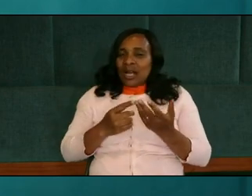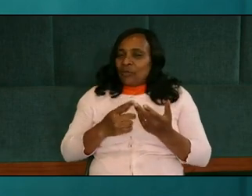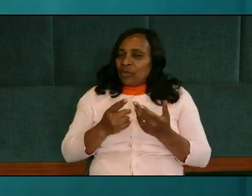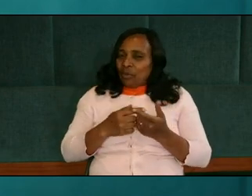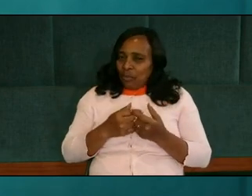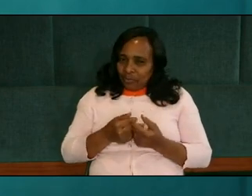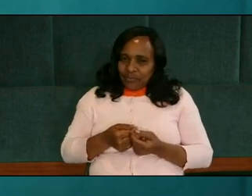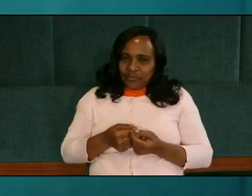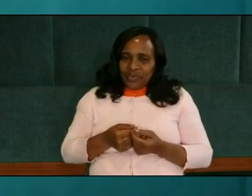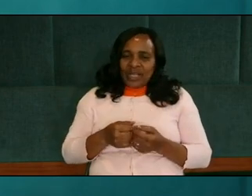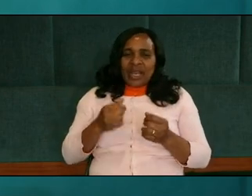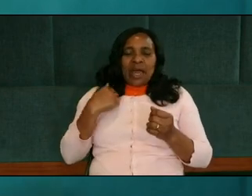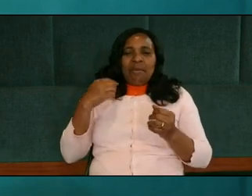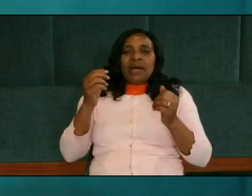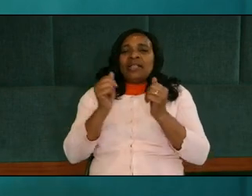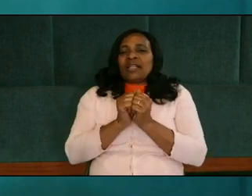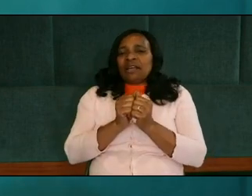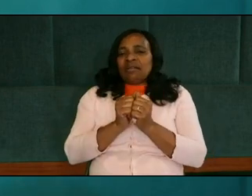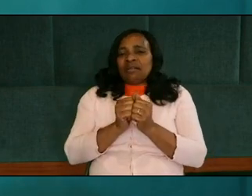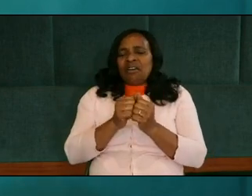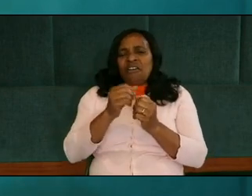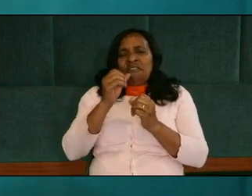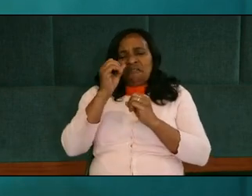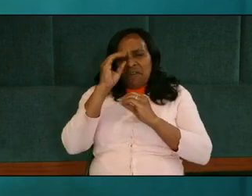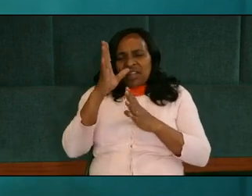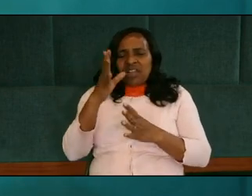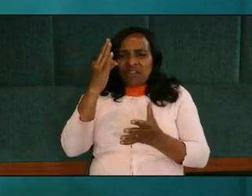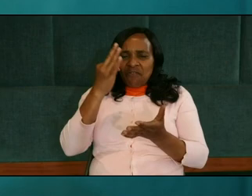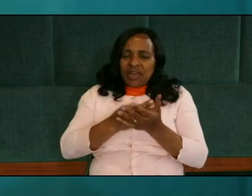I'll pick the father of faith, Abraham,